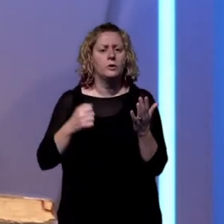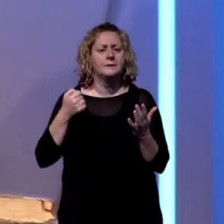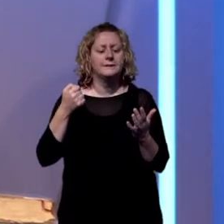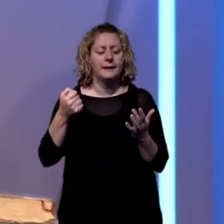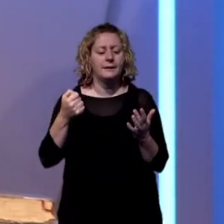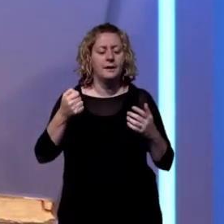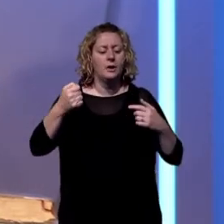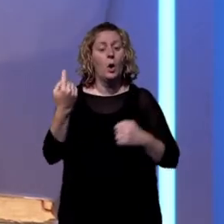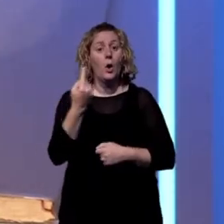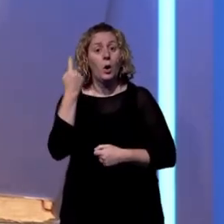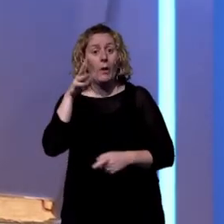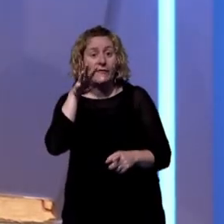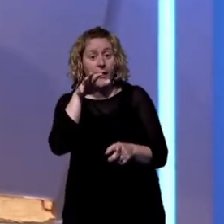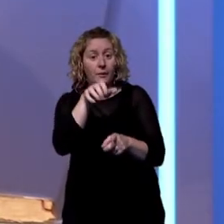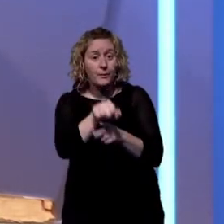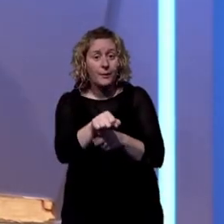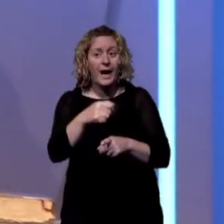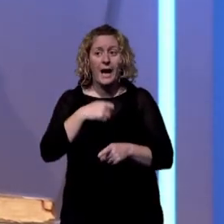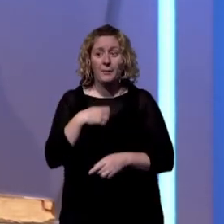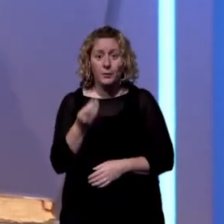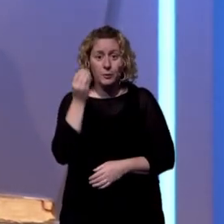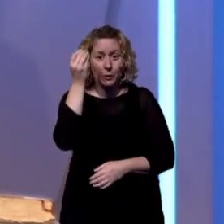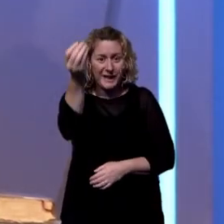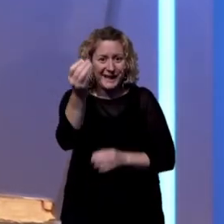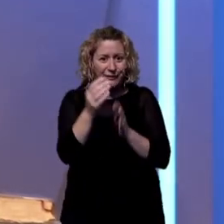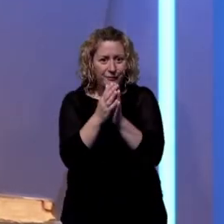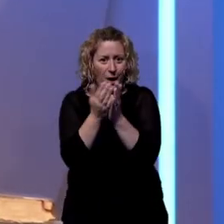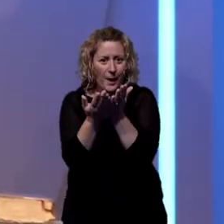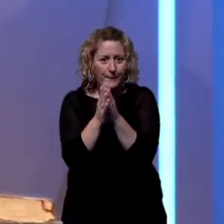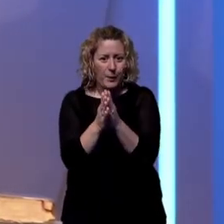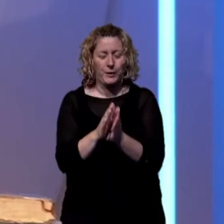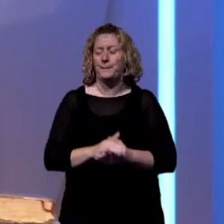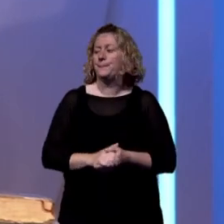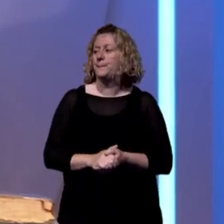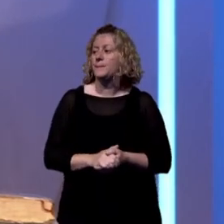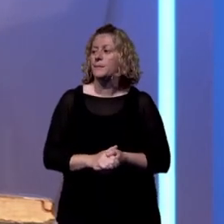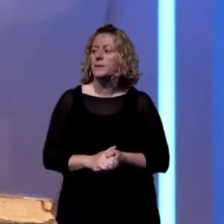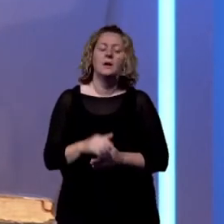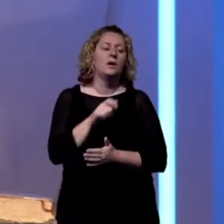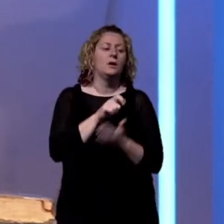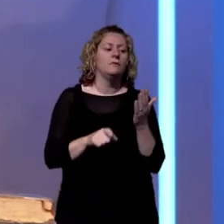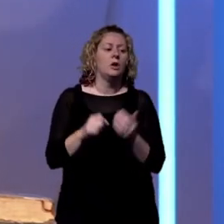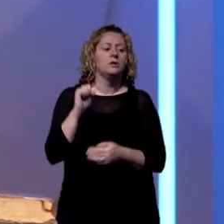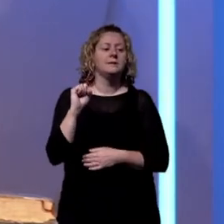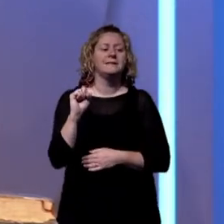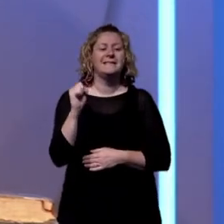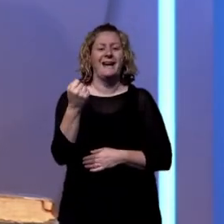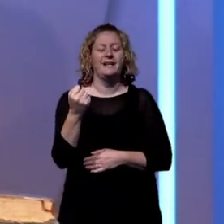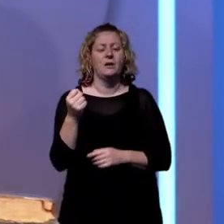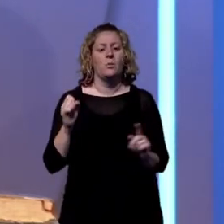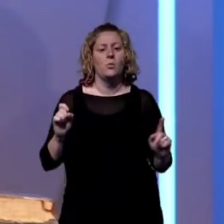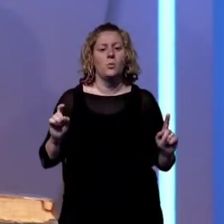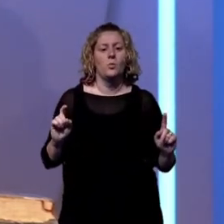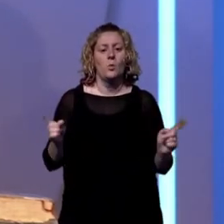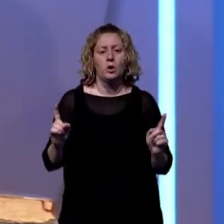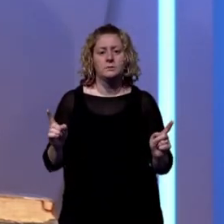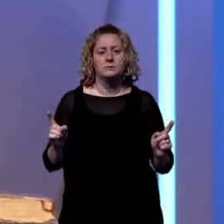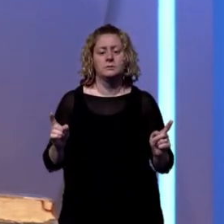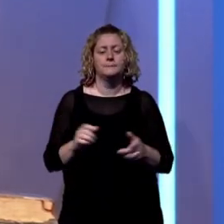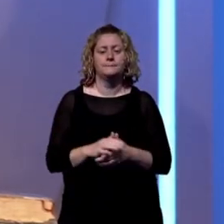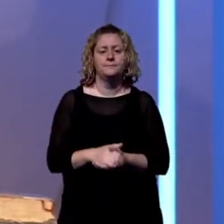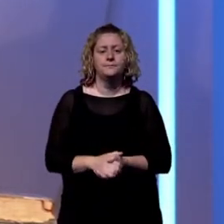book to the person that can tell me what is the shock at the beginning of verse 10. There's an extraordinary shock that happens between verses 9